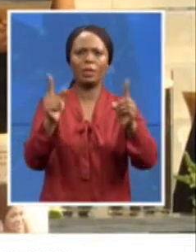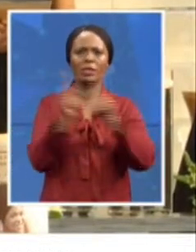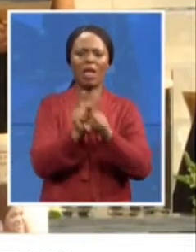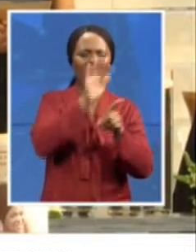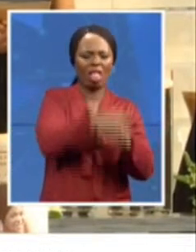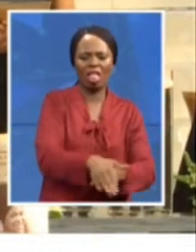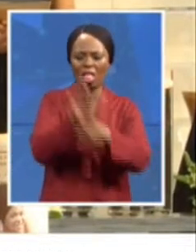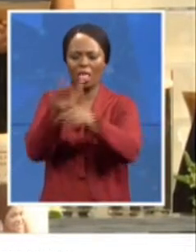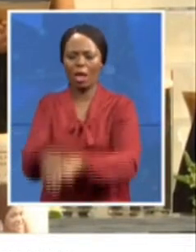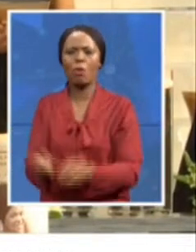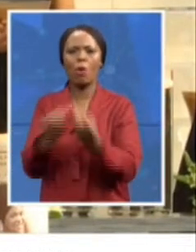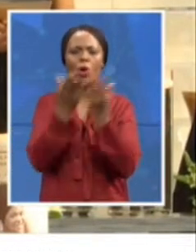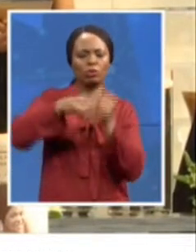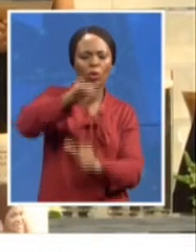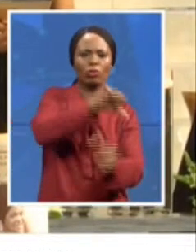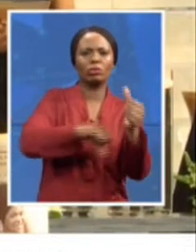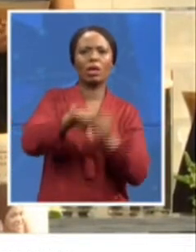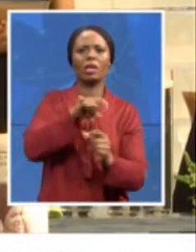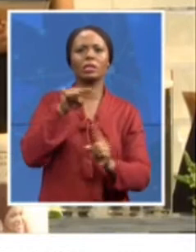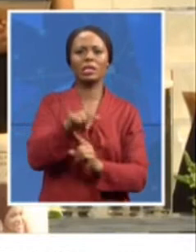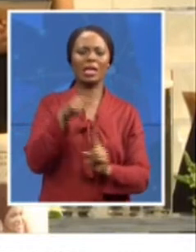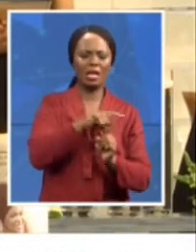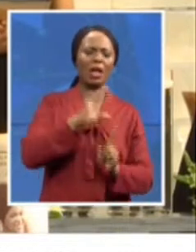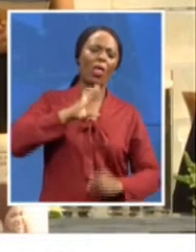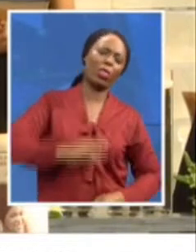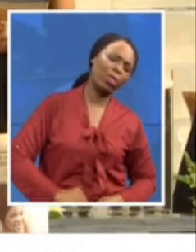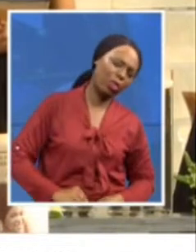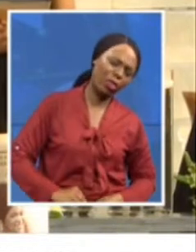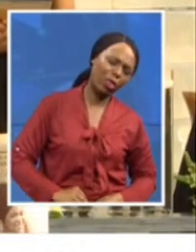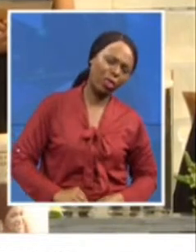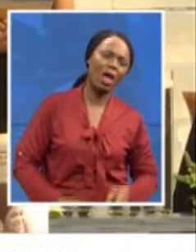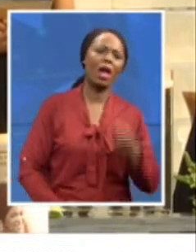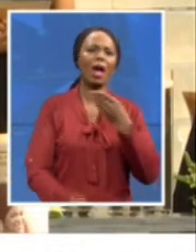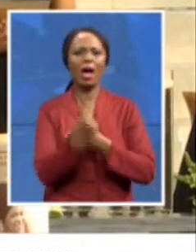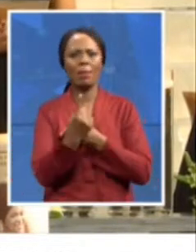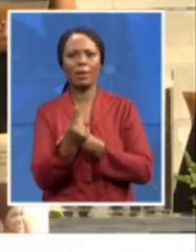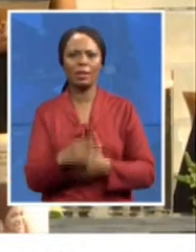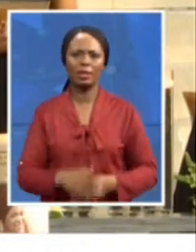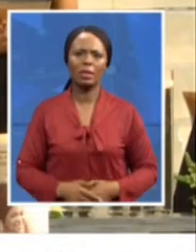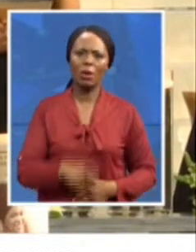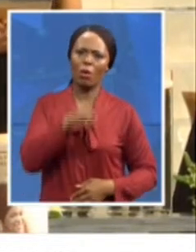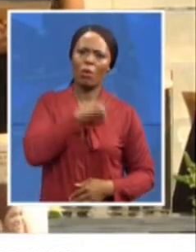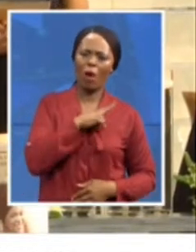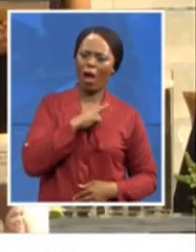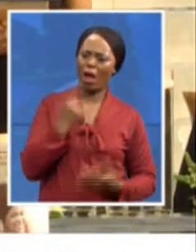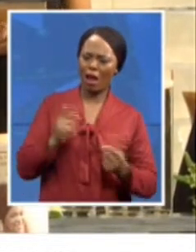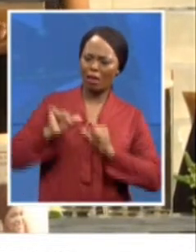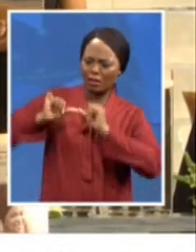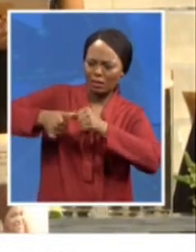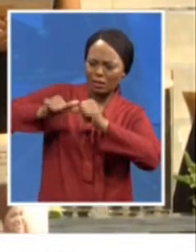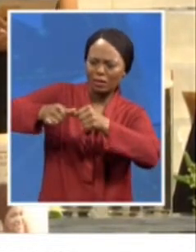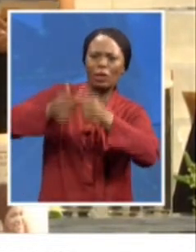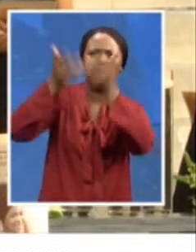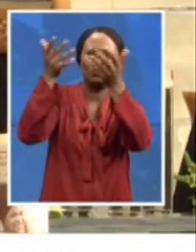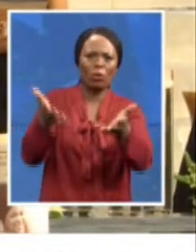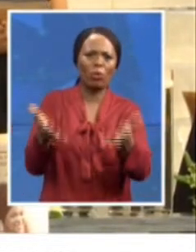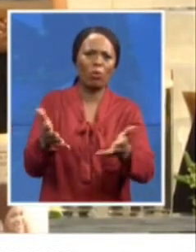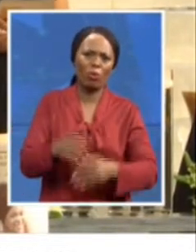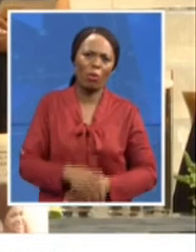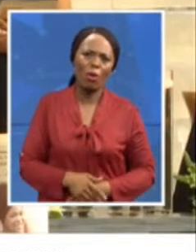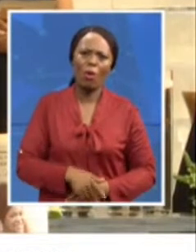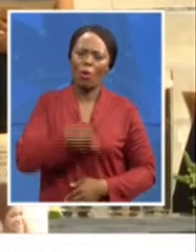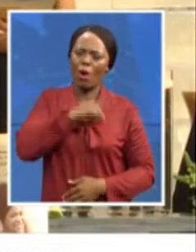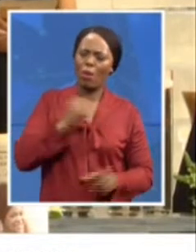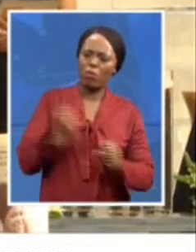spirit. That says nothing of the ongoing legacy of apartheid that remains unanswered from corporate South Africa's